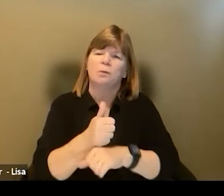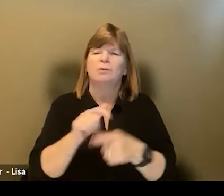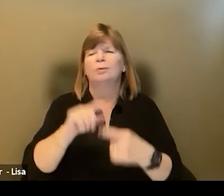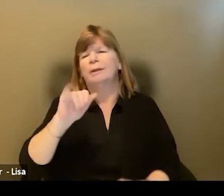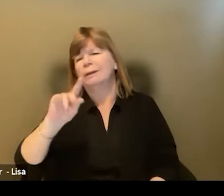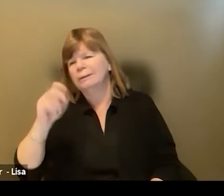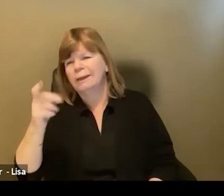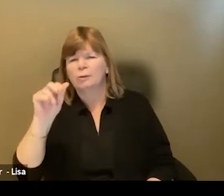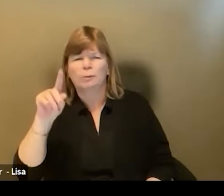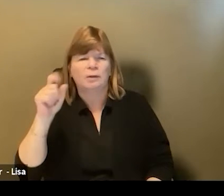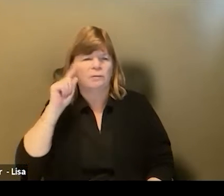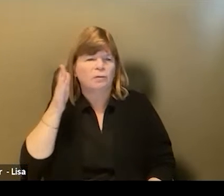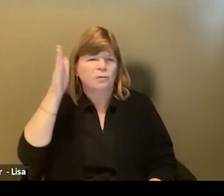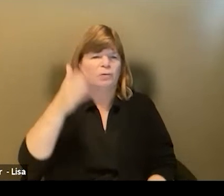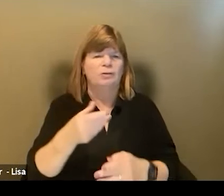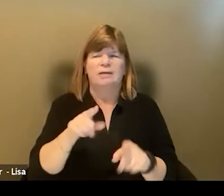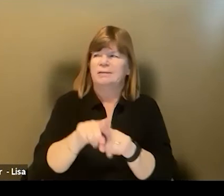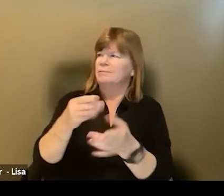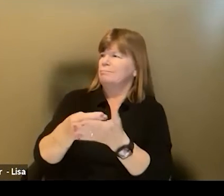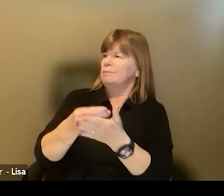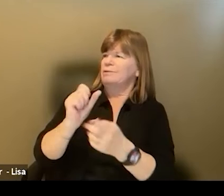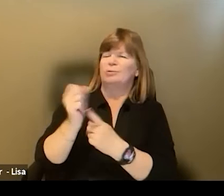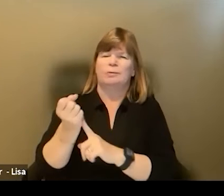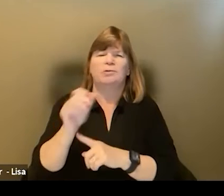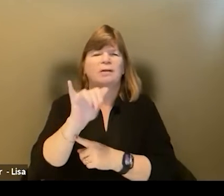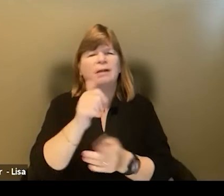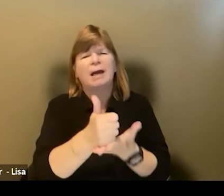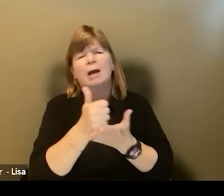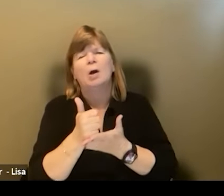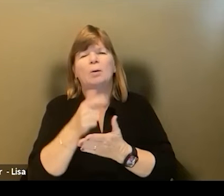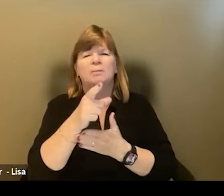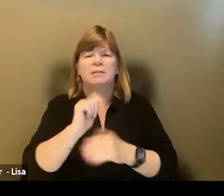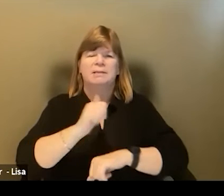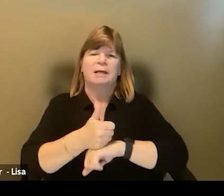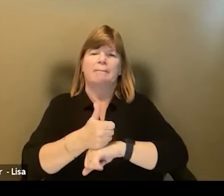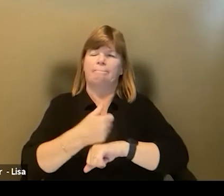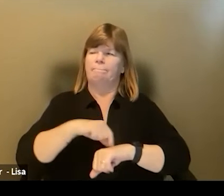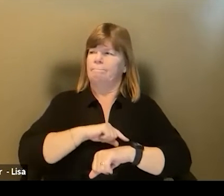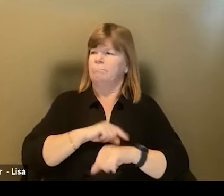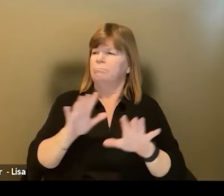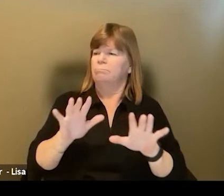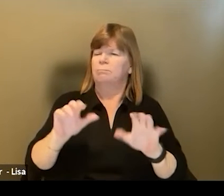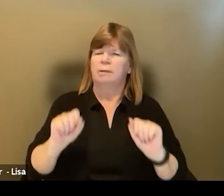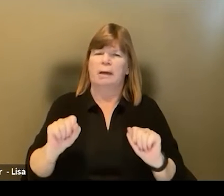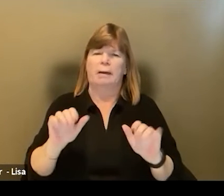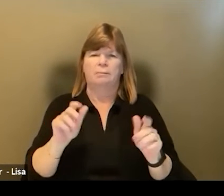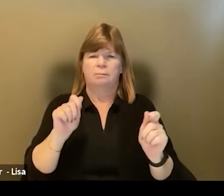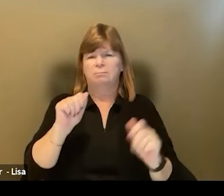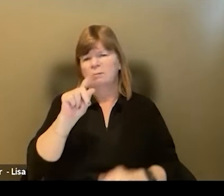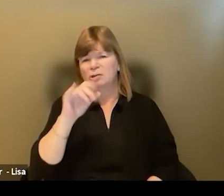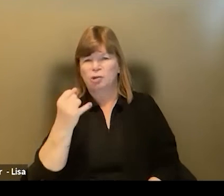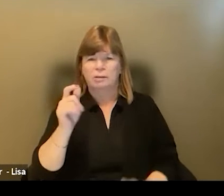rates in the future as the fiscal situation allows. So this really helps to position us to potentially